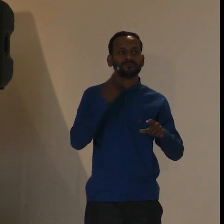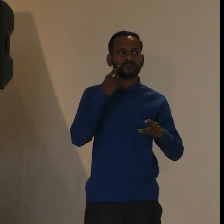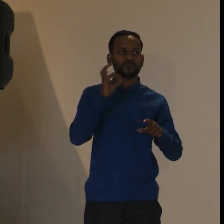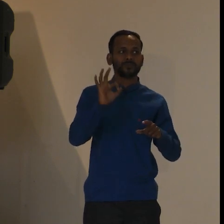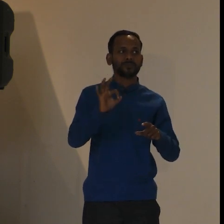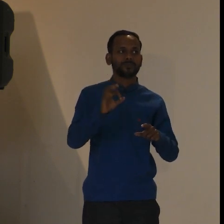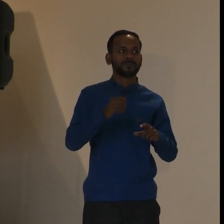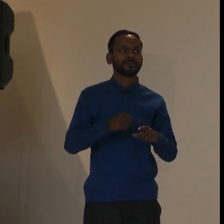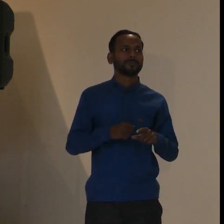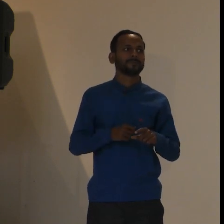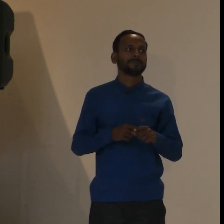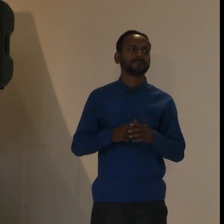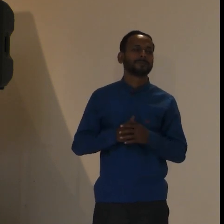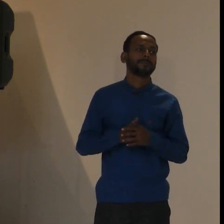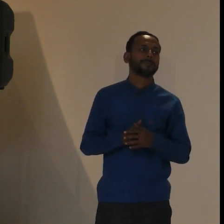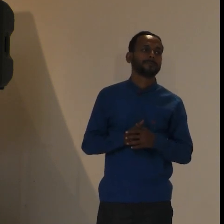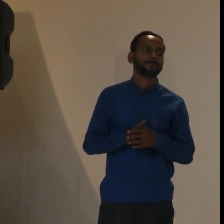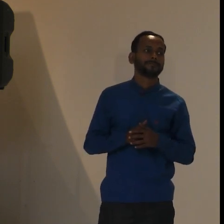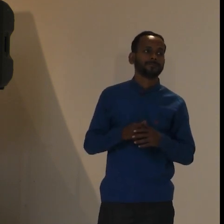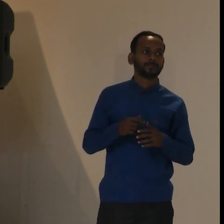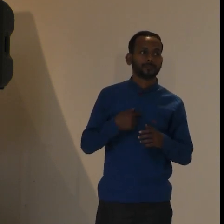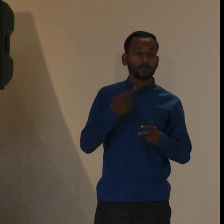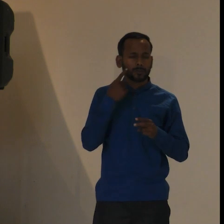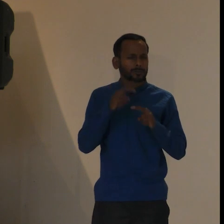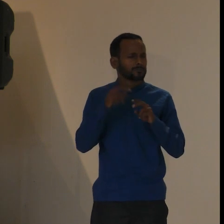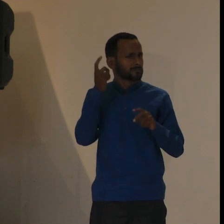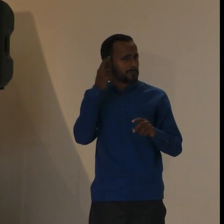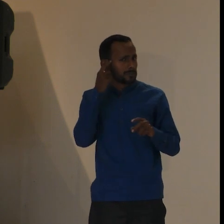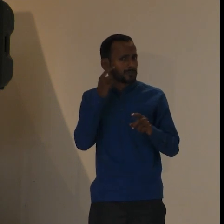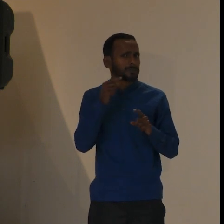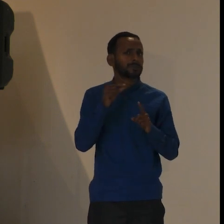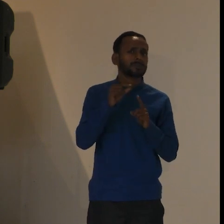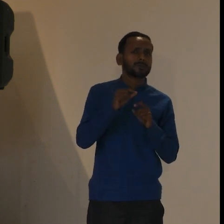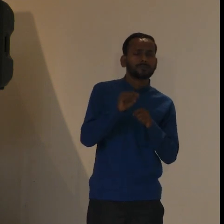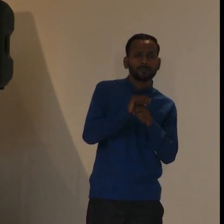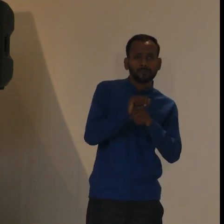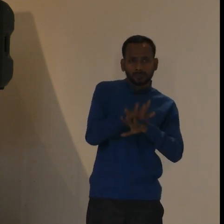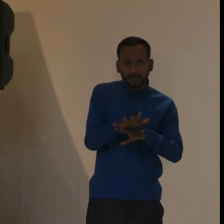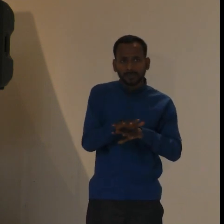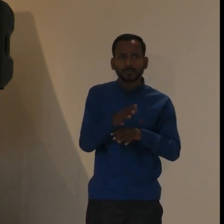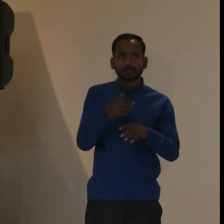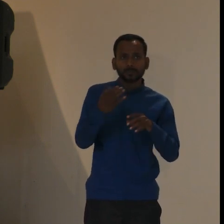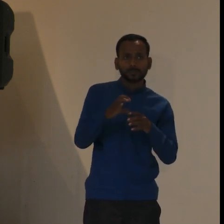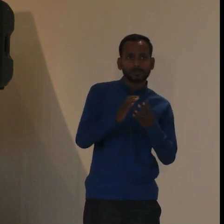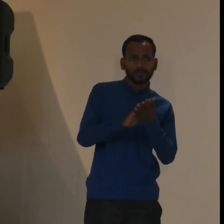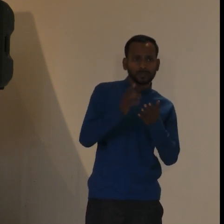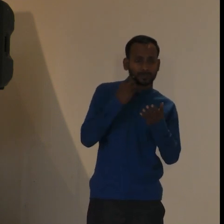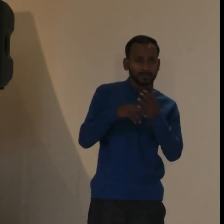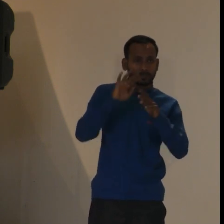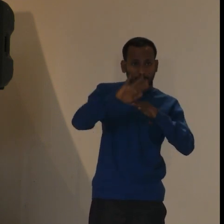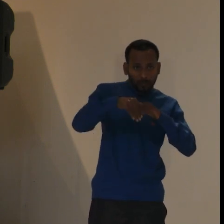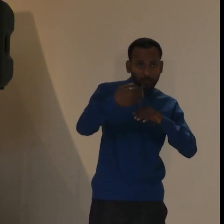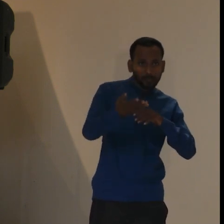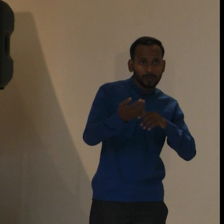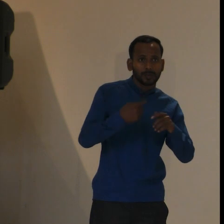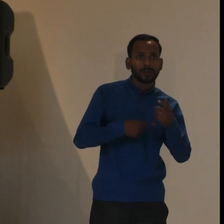this throws me back to a conference I attended virtually during the pandemic. It was held in China, and obviously I don't